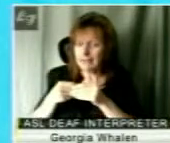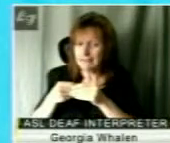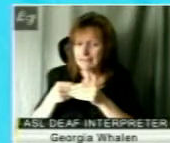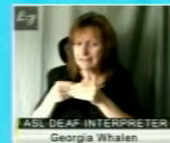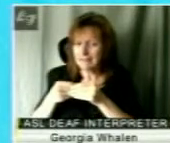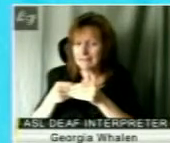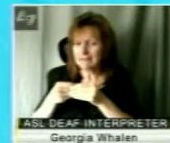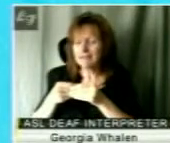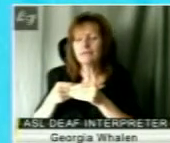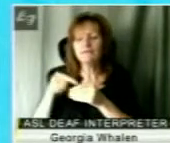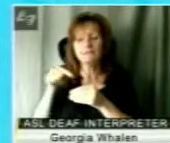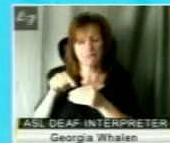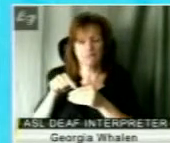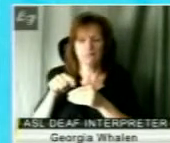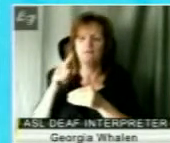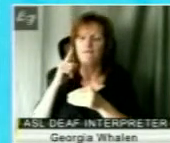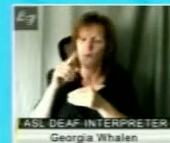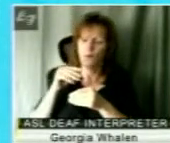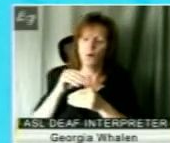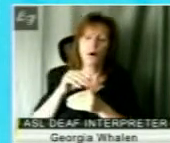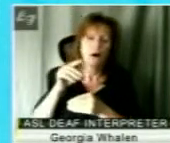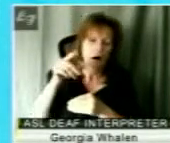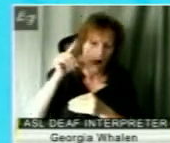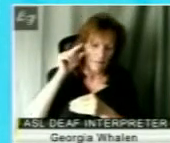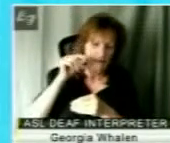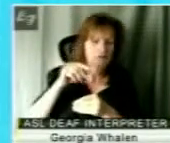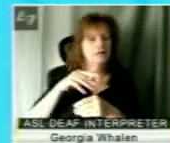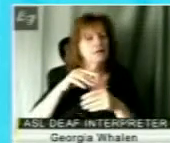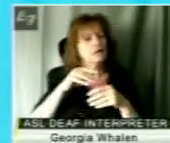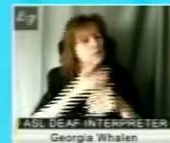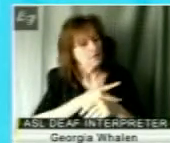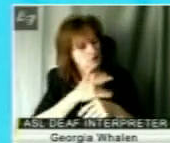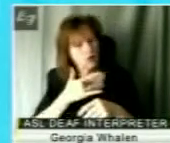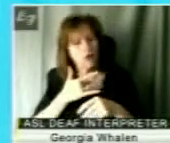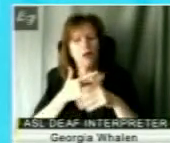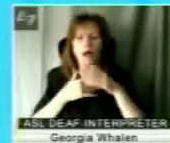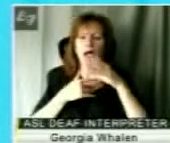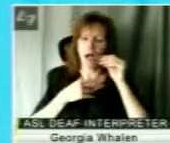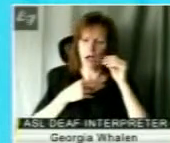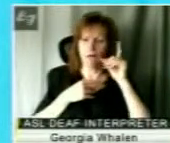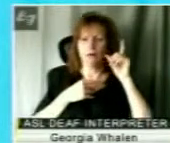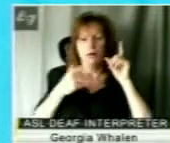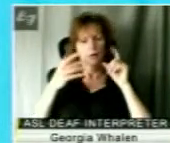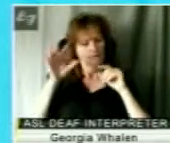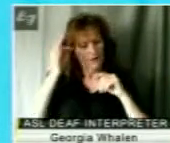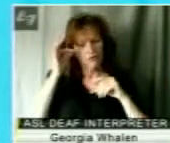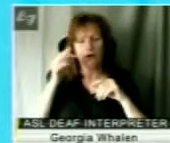happening, not only federally, provincially, but locally. Thank you all very much. Have a great week.